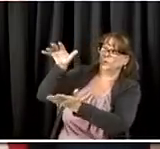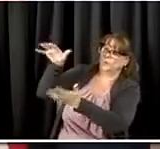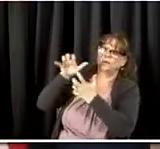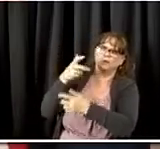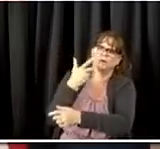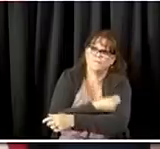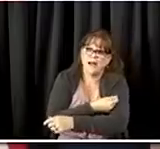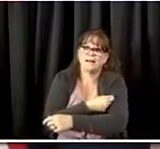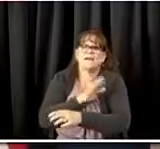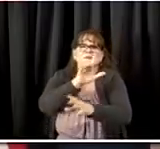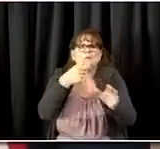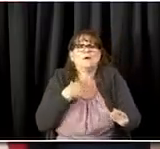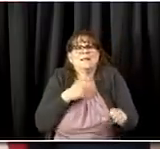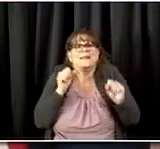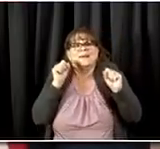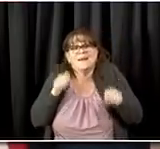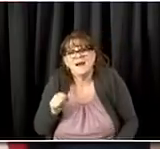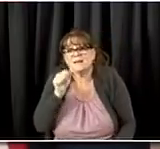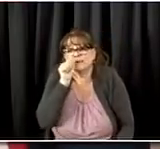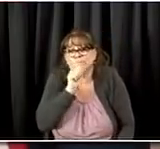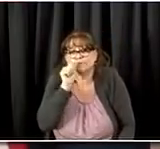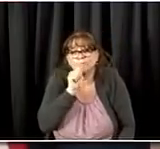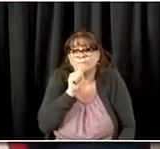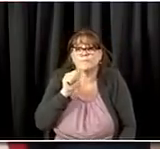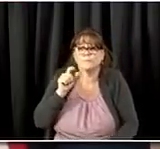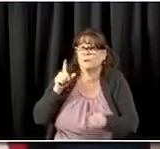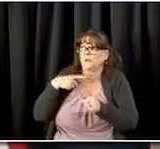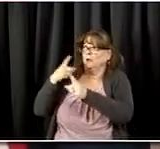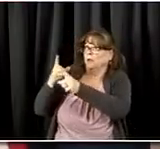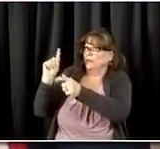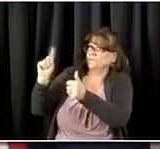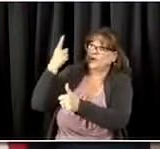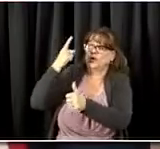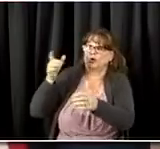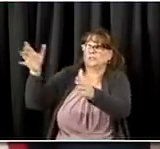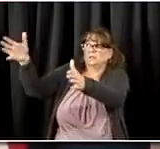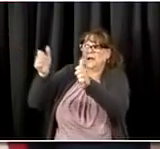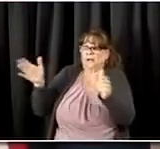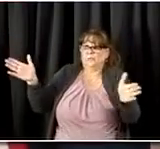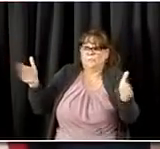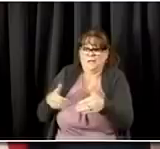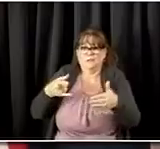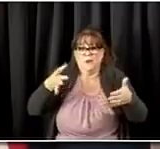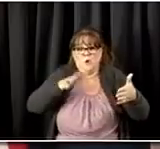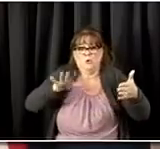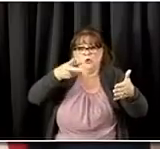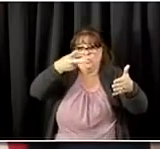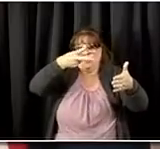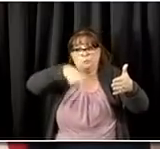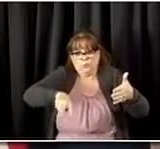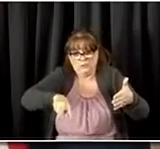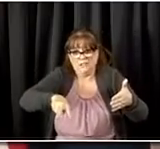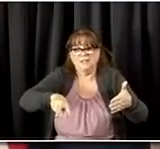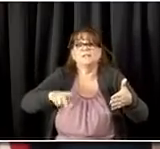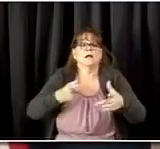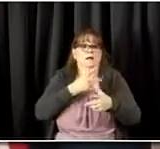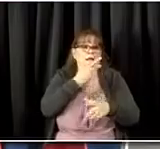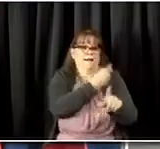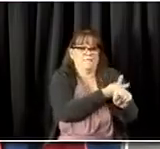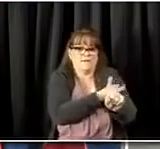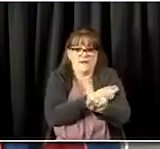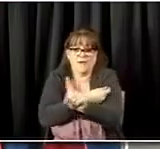weeks, until the first Coloradans are hopefully able to receive life-saving vaccine. With that, I want to turn it over to